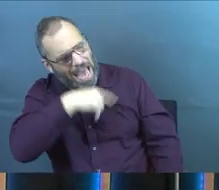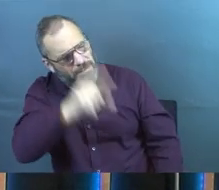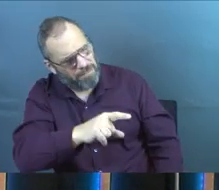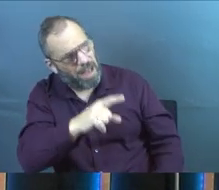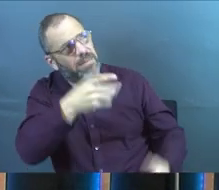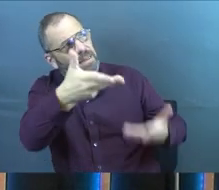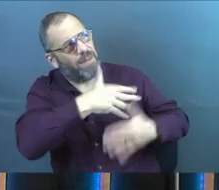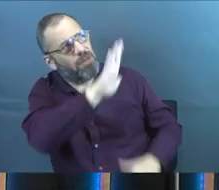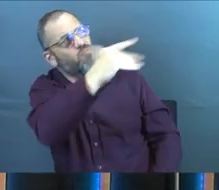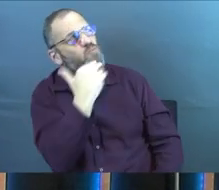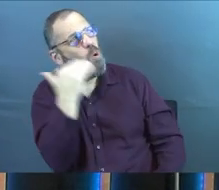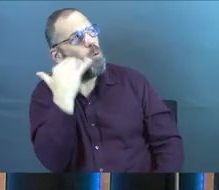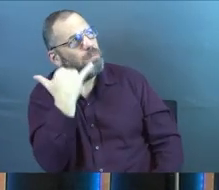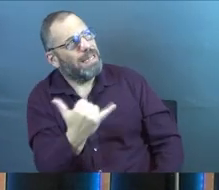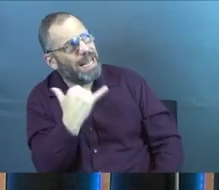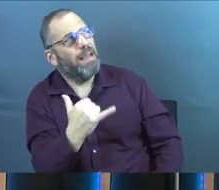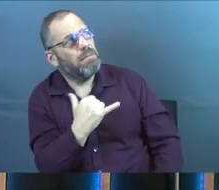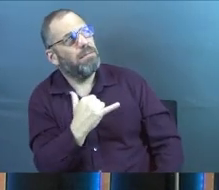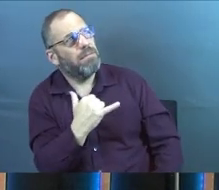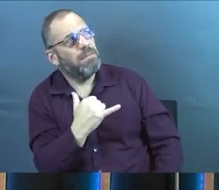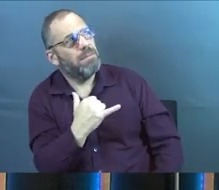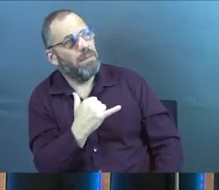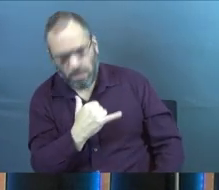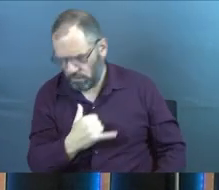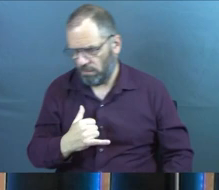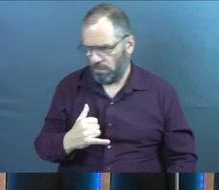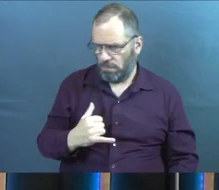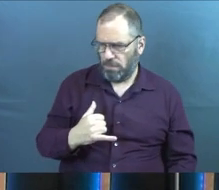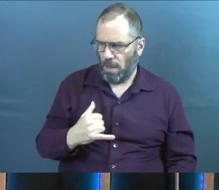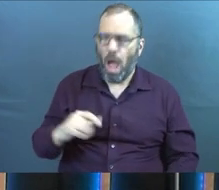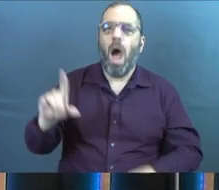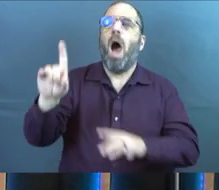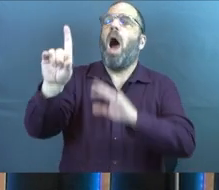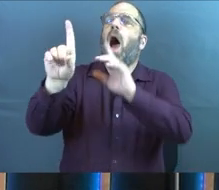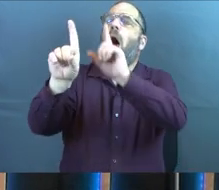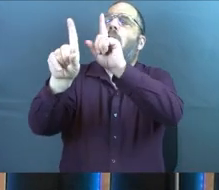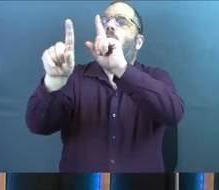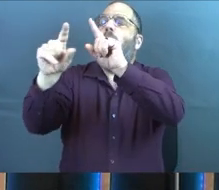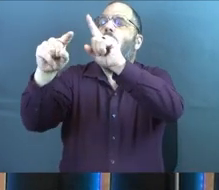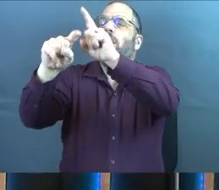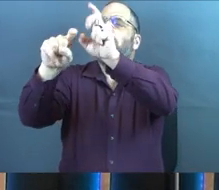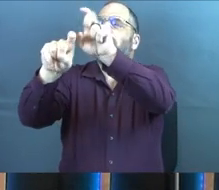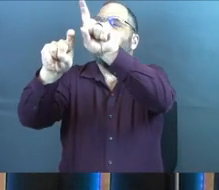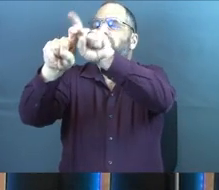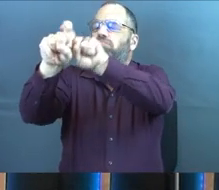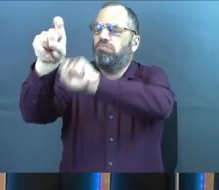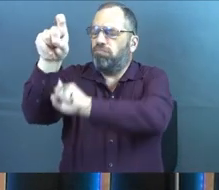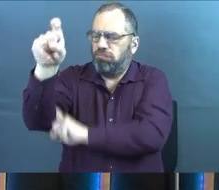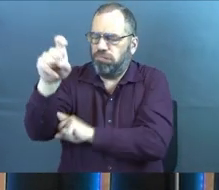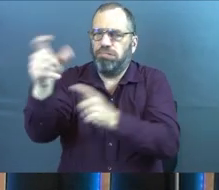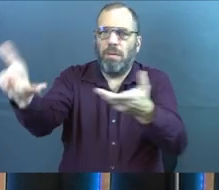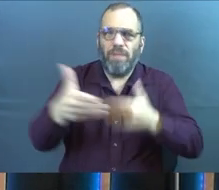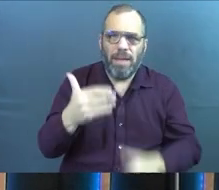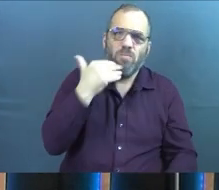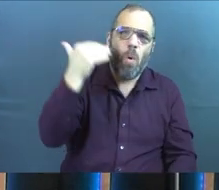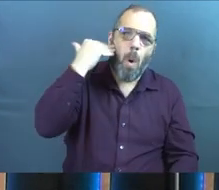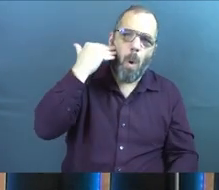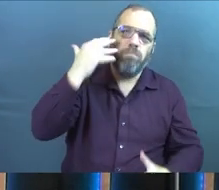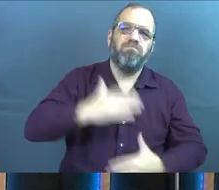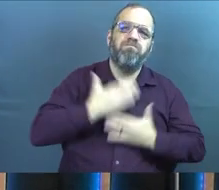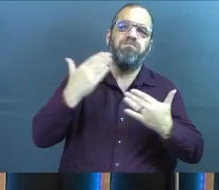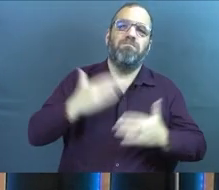must be a guest in your home today. Zacchaeus quickly climbed down and took Jesus to his house in great excitement and